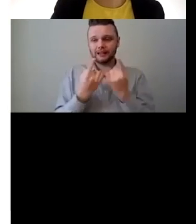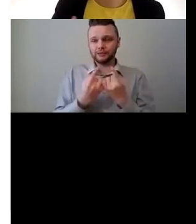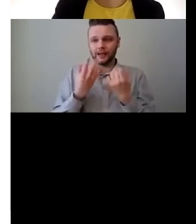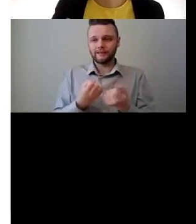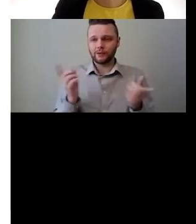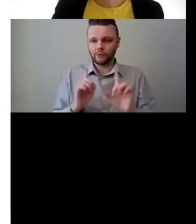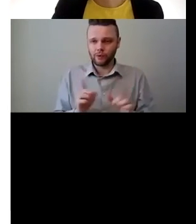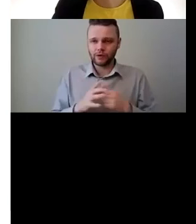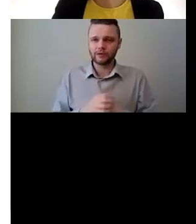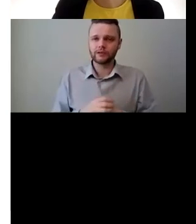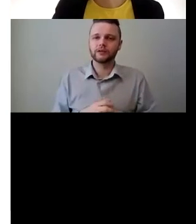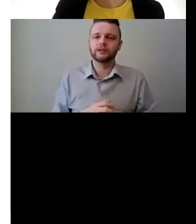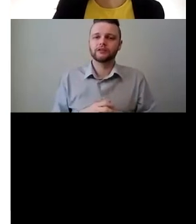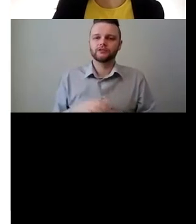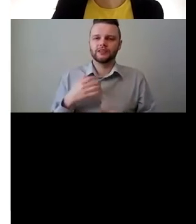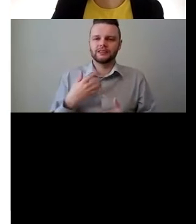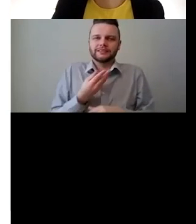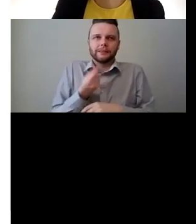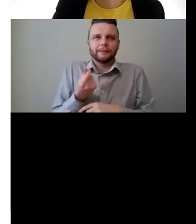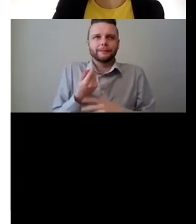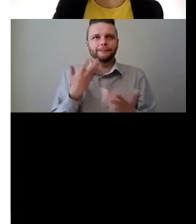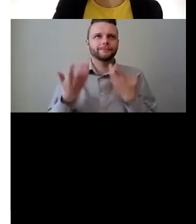really stereotypization, or some kind of